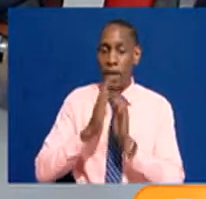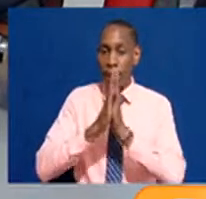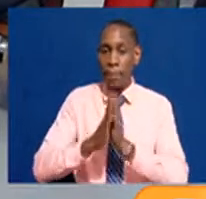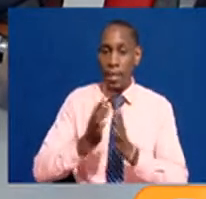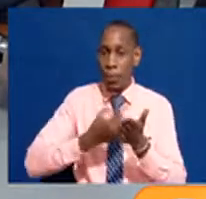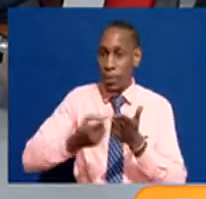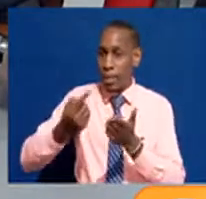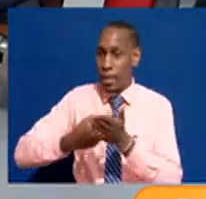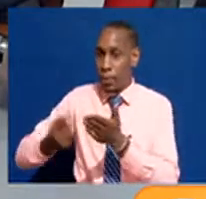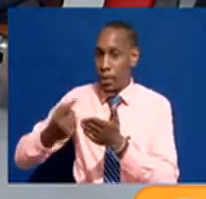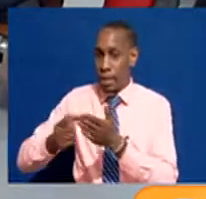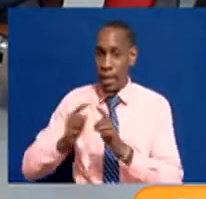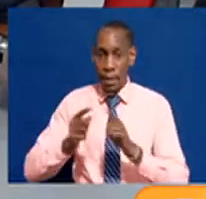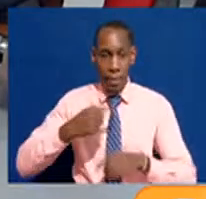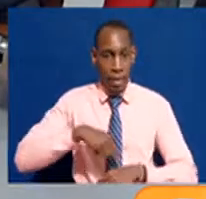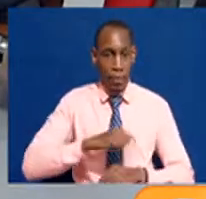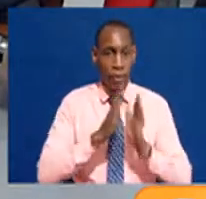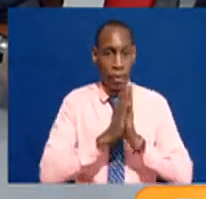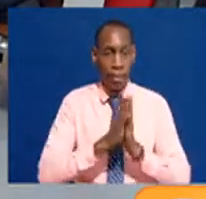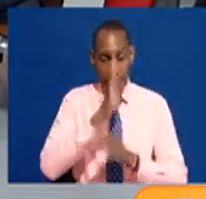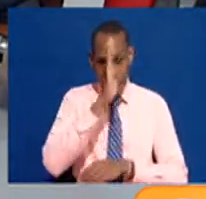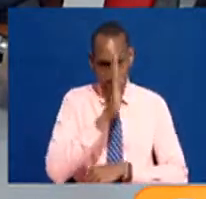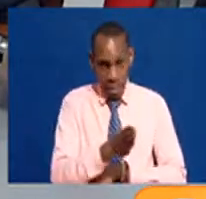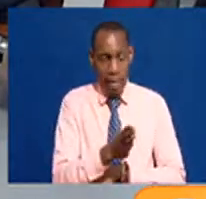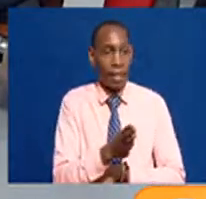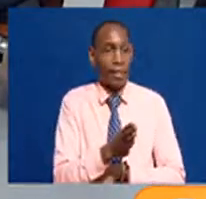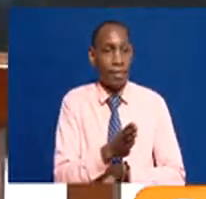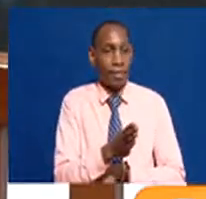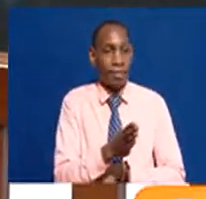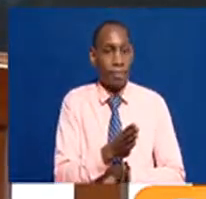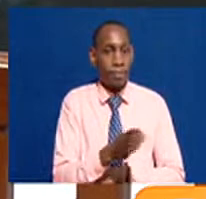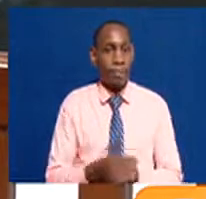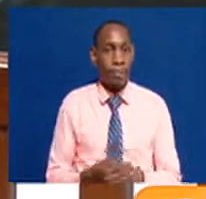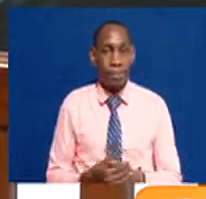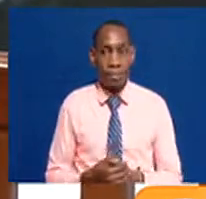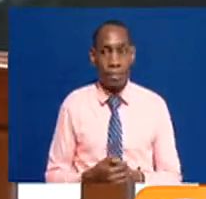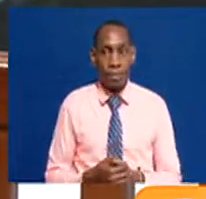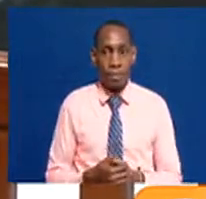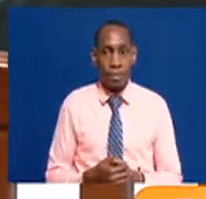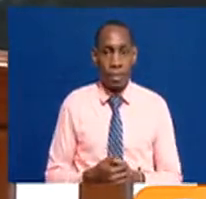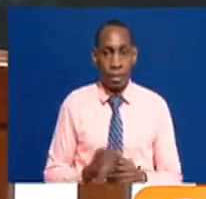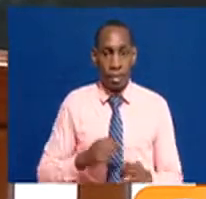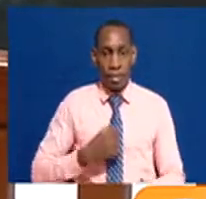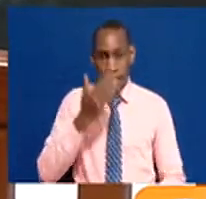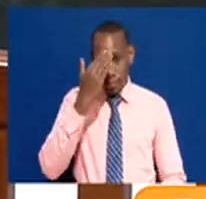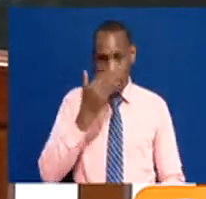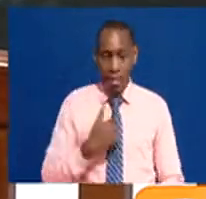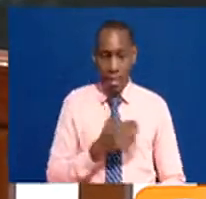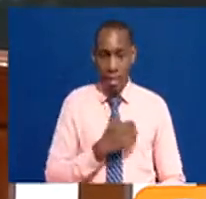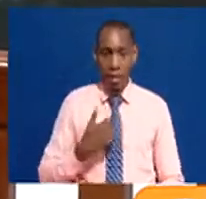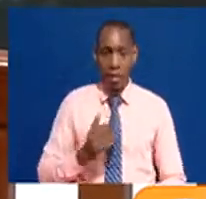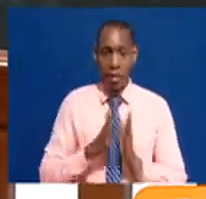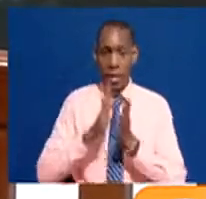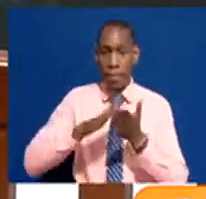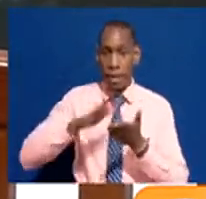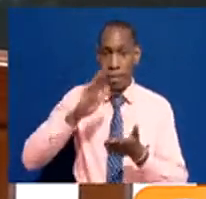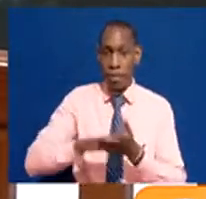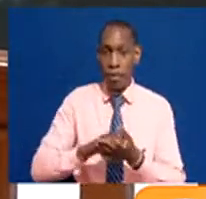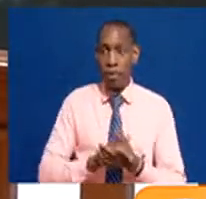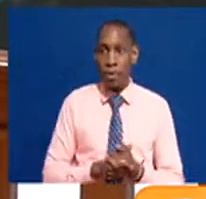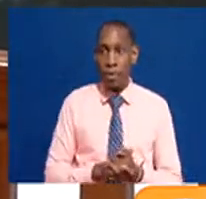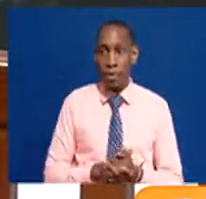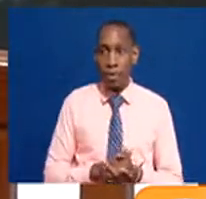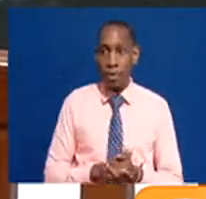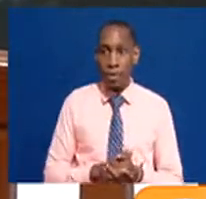weekend. No, no, no. But as is Sunday, we pray on Sunday. First of all, me, I'm a Catholic, even we pray more. Leave the one you see there.